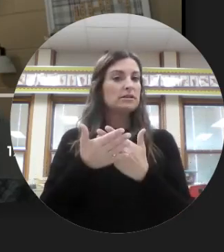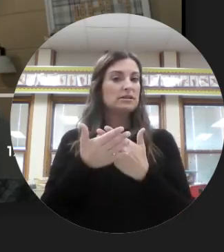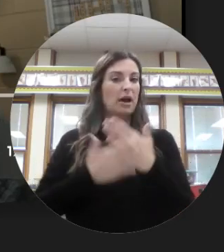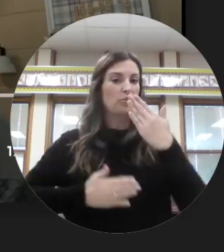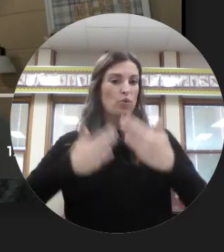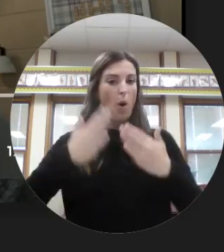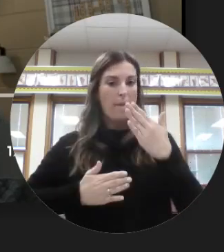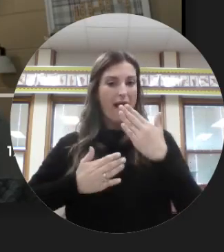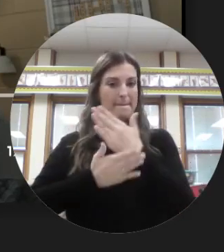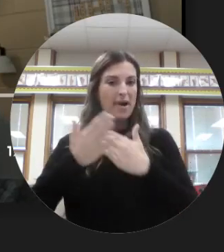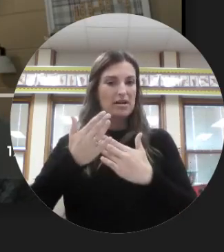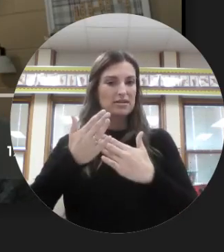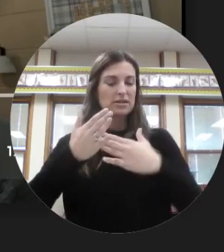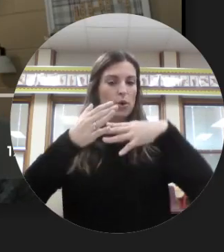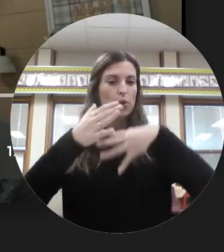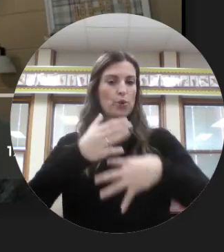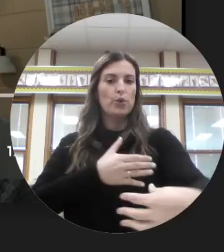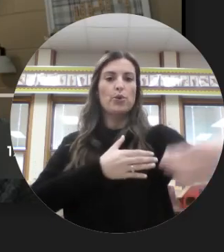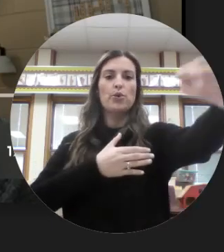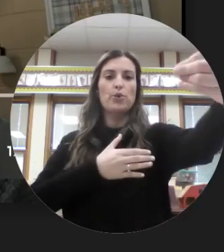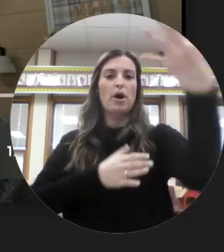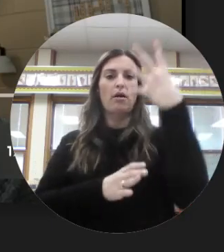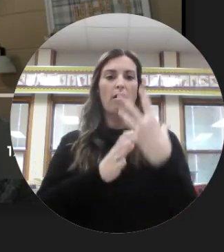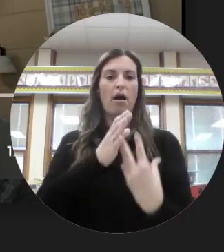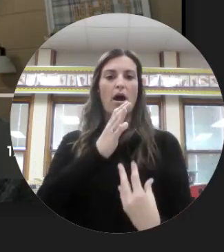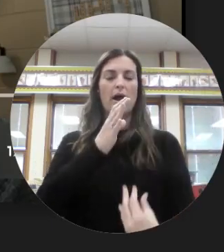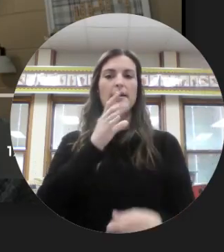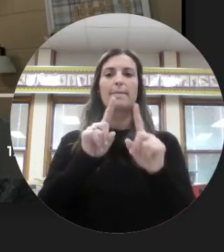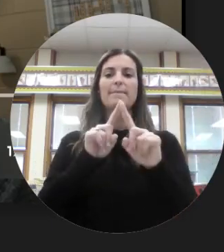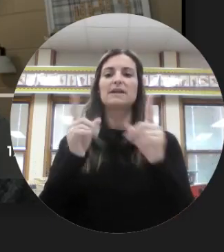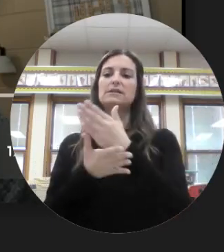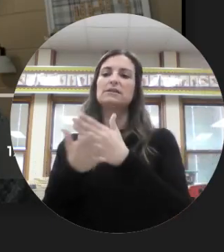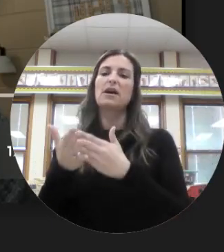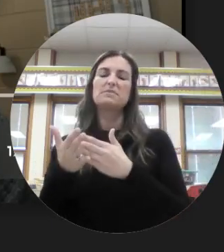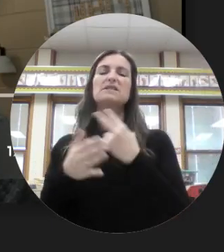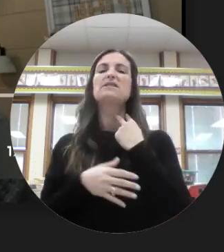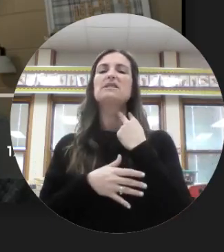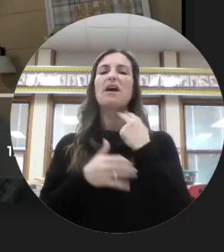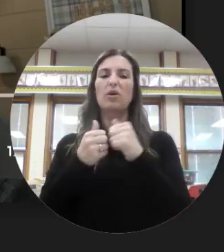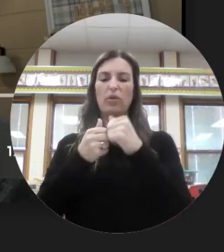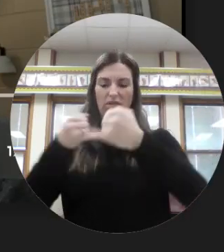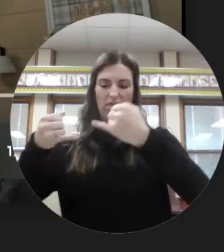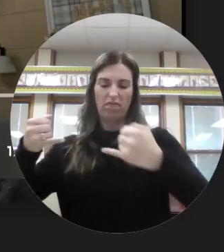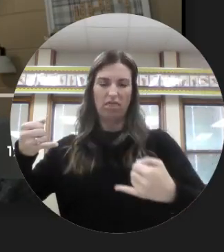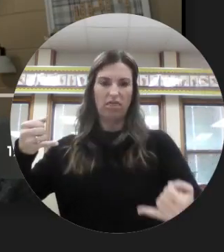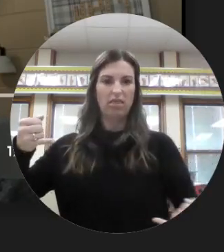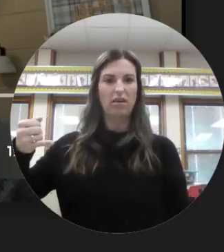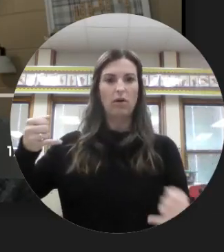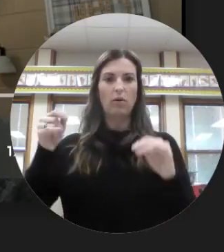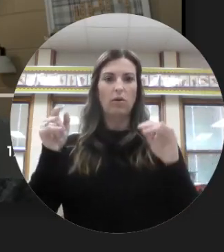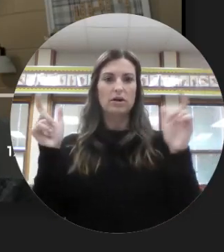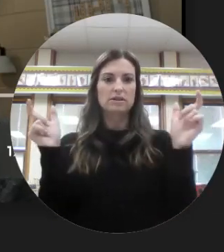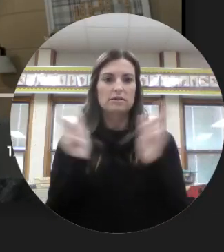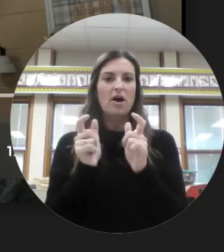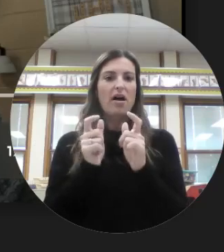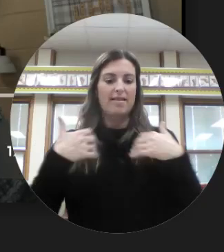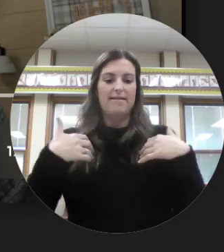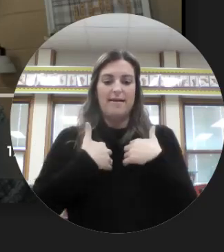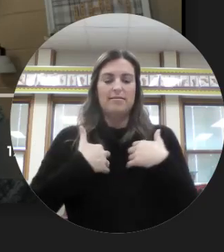gone too. Other parts were gritty with sand or were tangled in seaweed or were inhabited by small scuttling